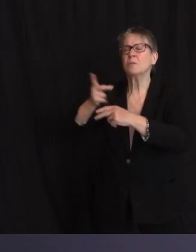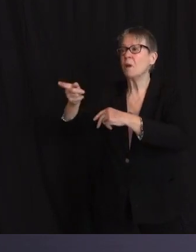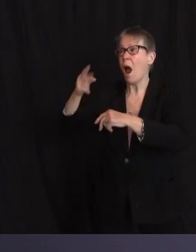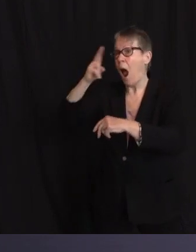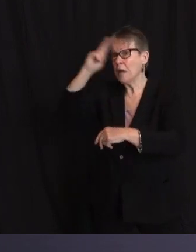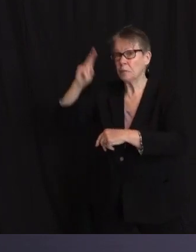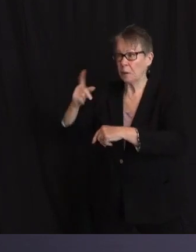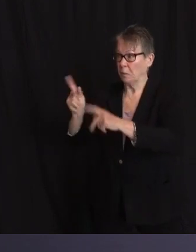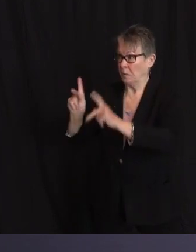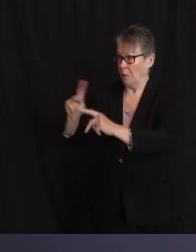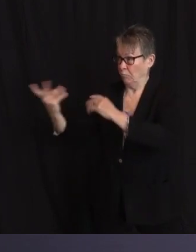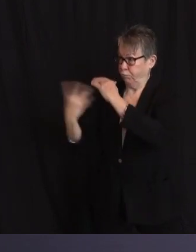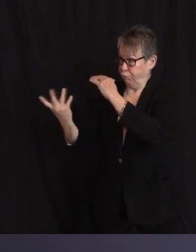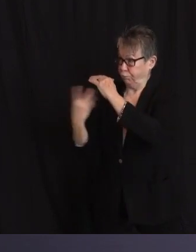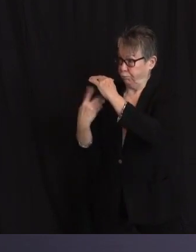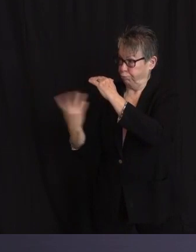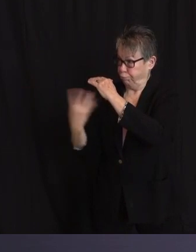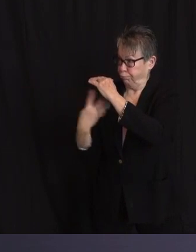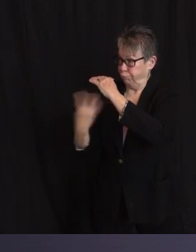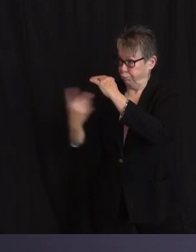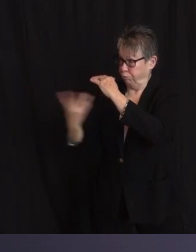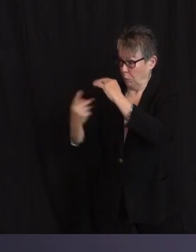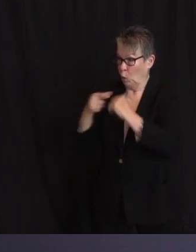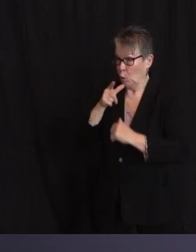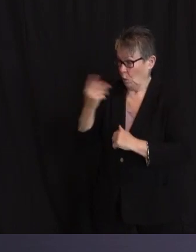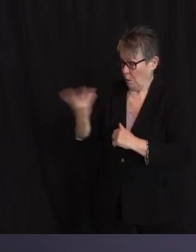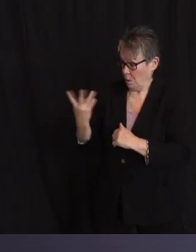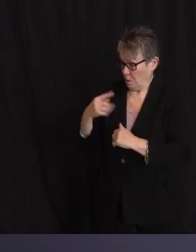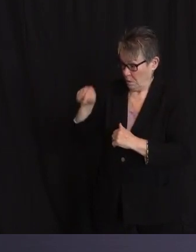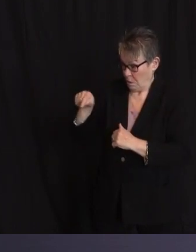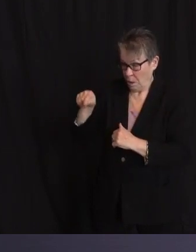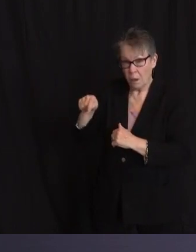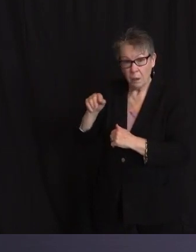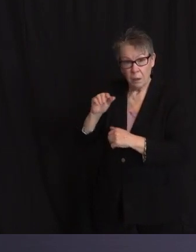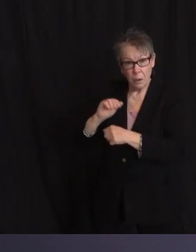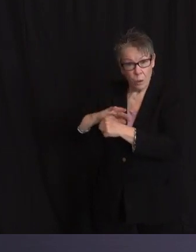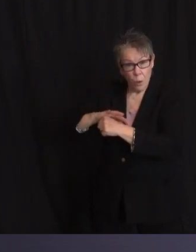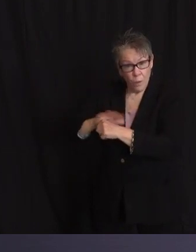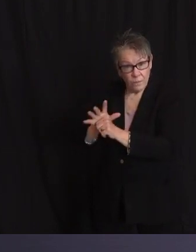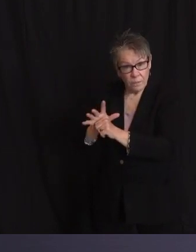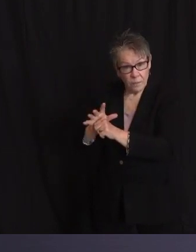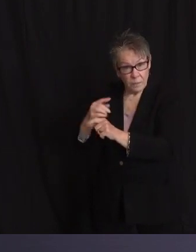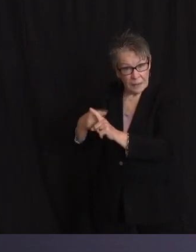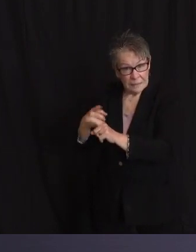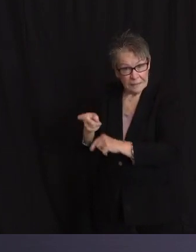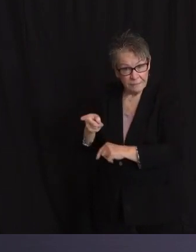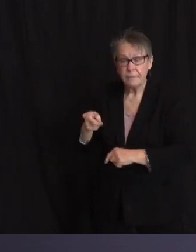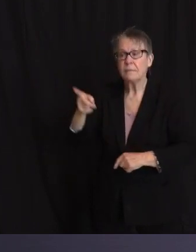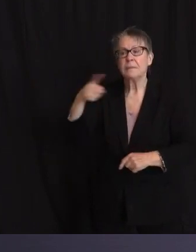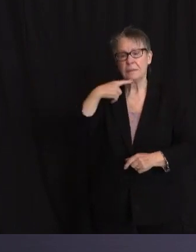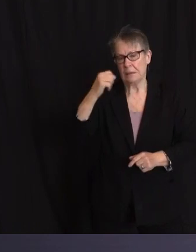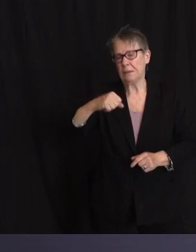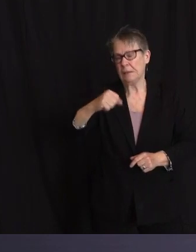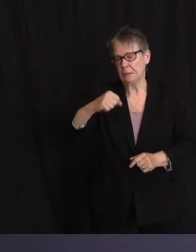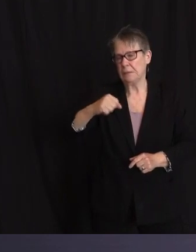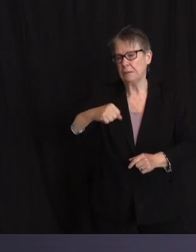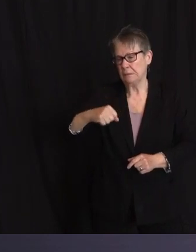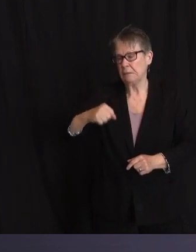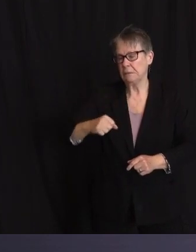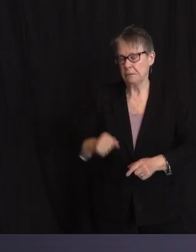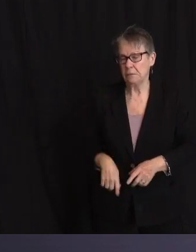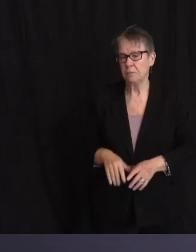As we mentioned, they're doing I would say it's more than a pilot, but they're working with Middlesex County. Want to give Ron Rios and his